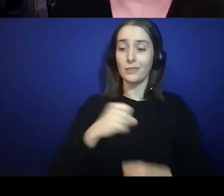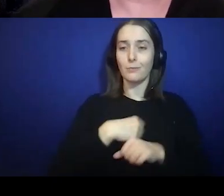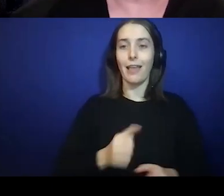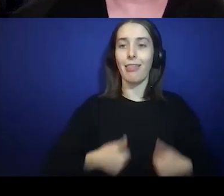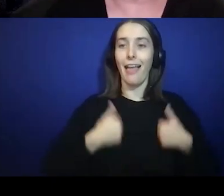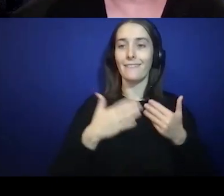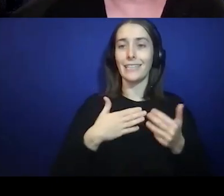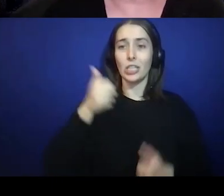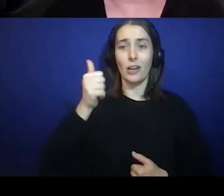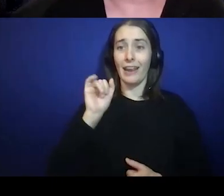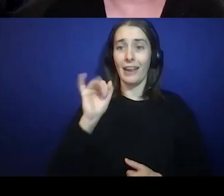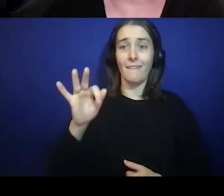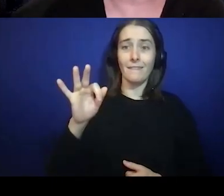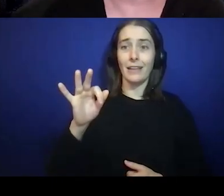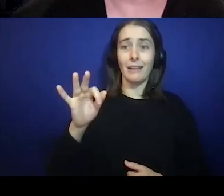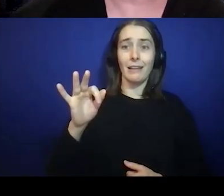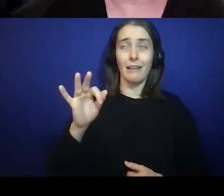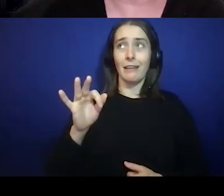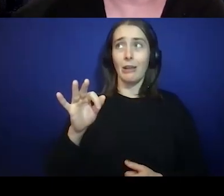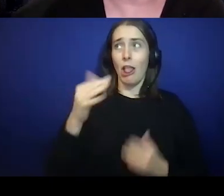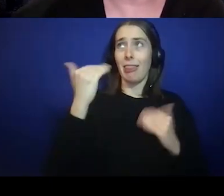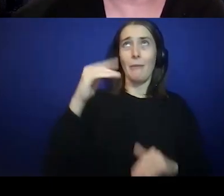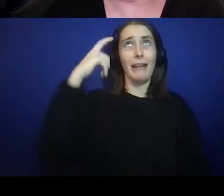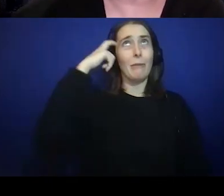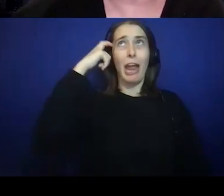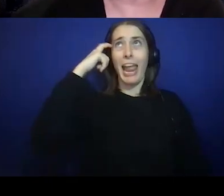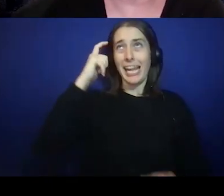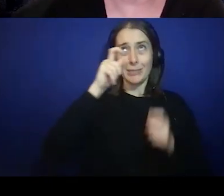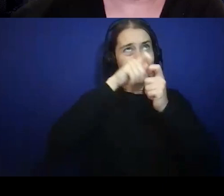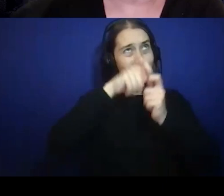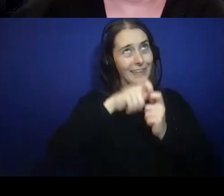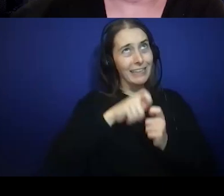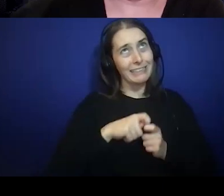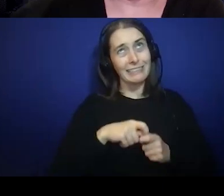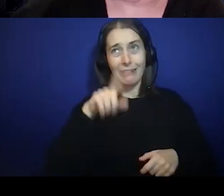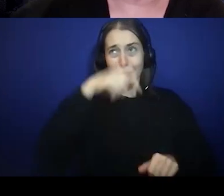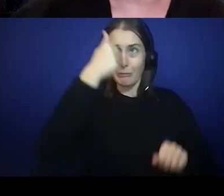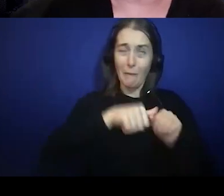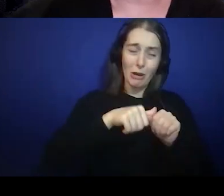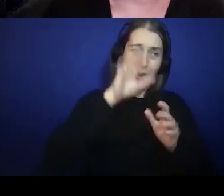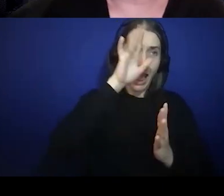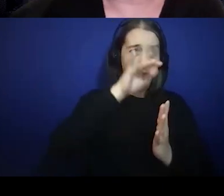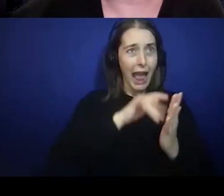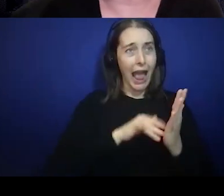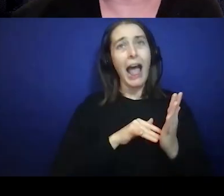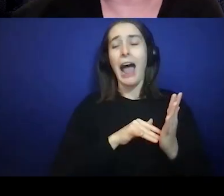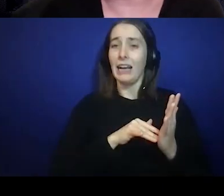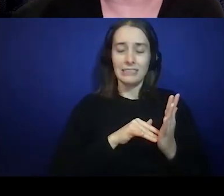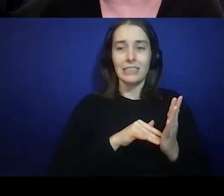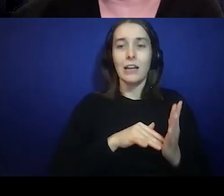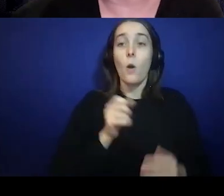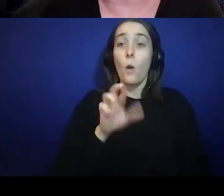don't have room in your head for all of the specifics of APA in this case, or if you were in a